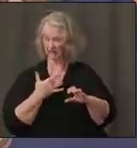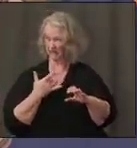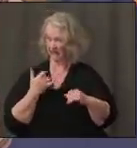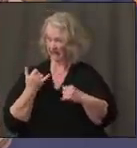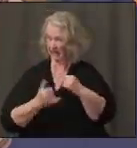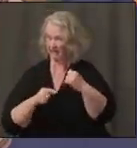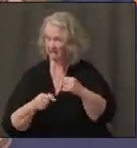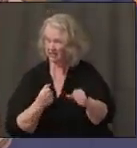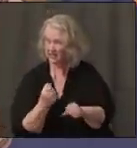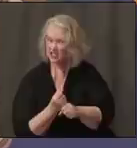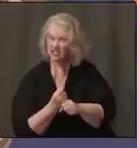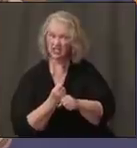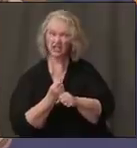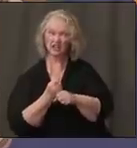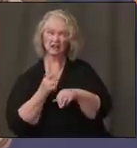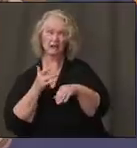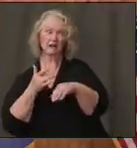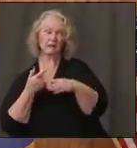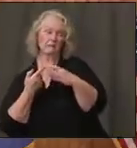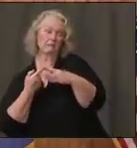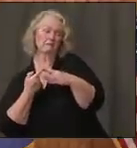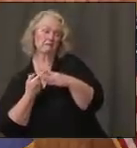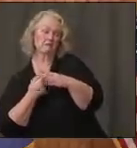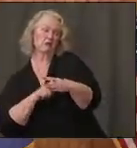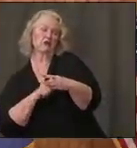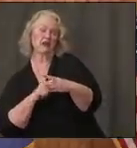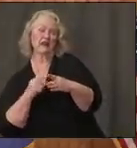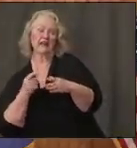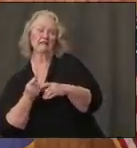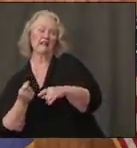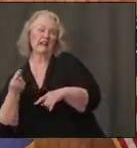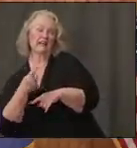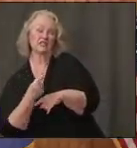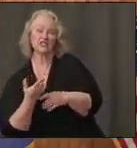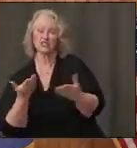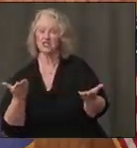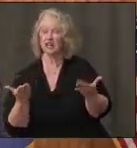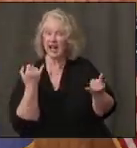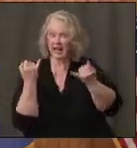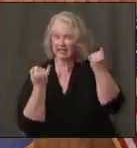year? No idea. Zeke, do you want to kick it off?